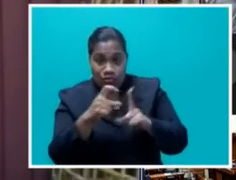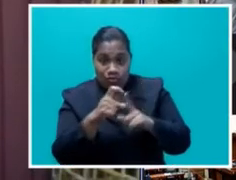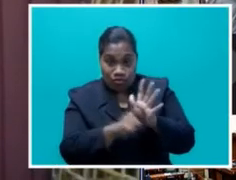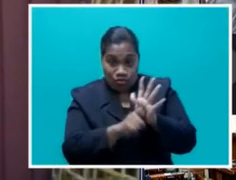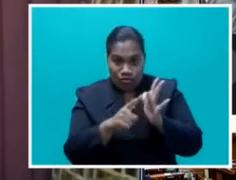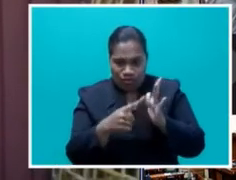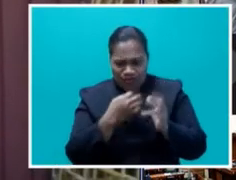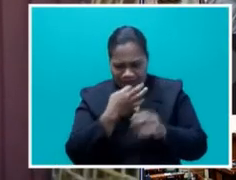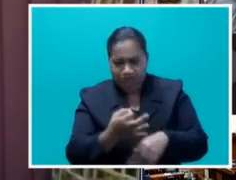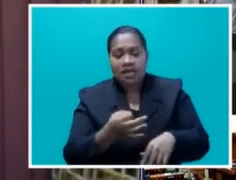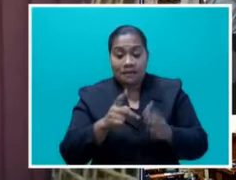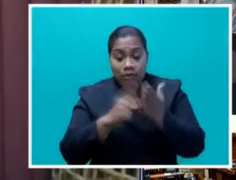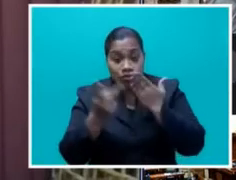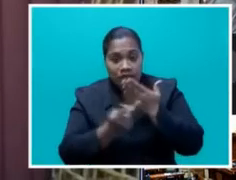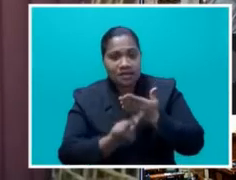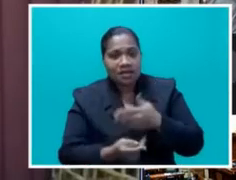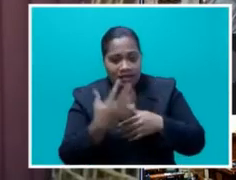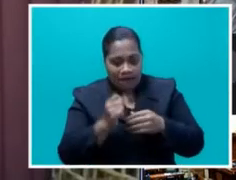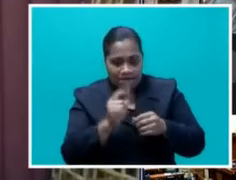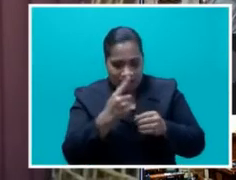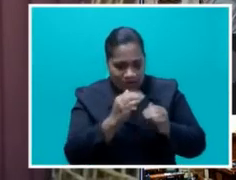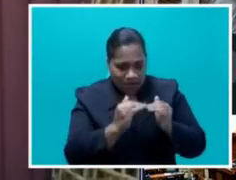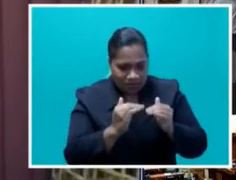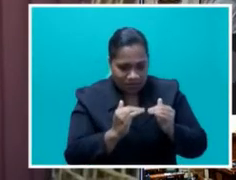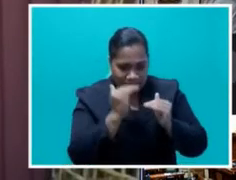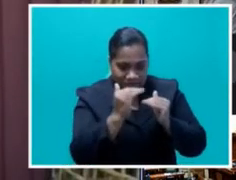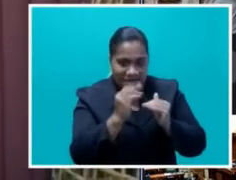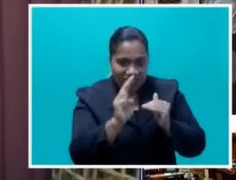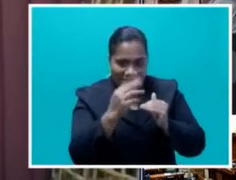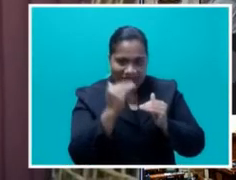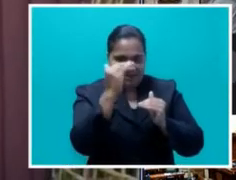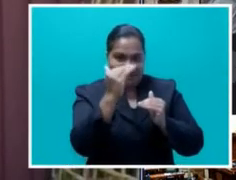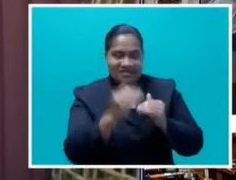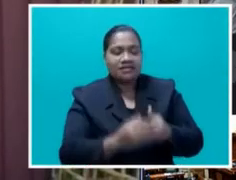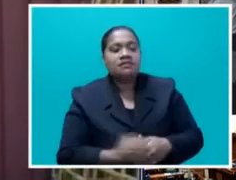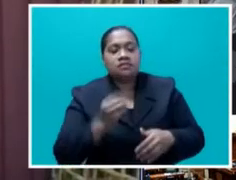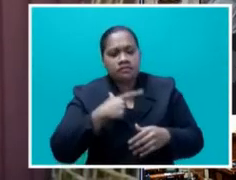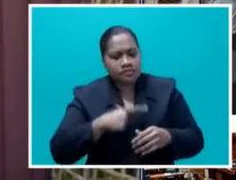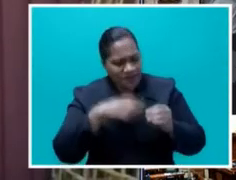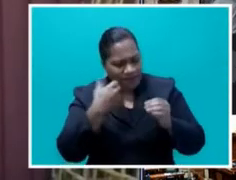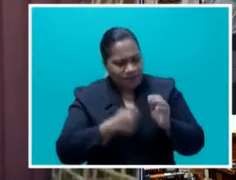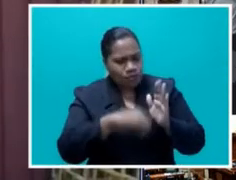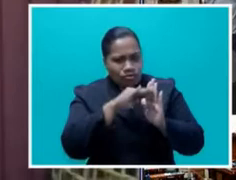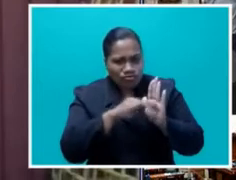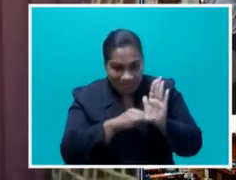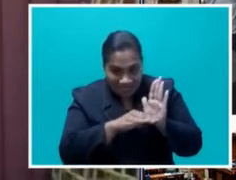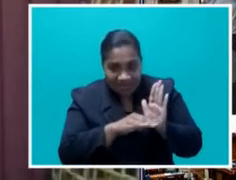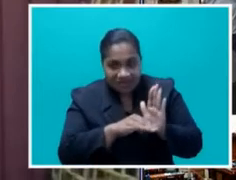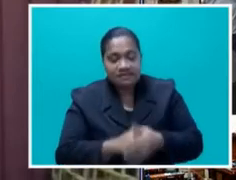phases. Due to the Ministry of Fisheries diligently following laid out procedures and systems,